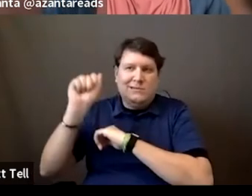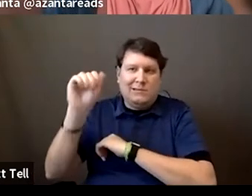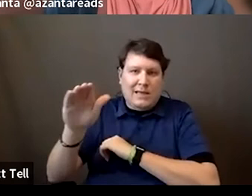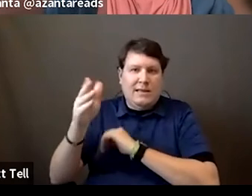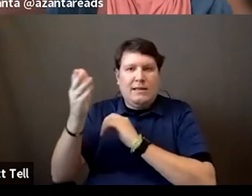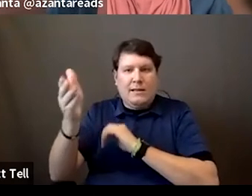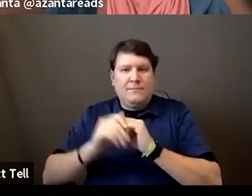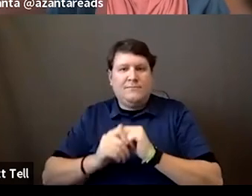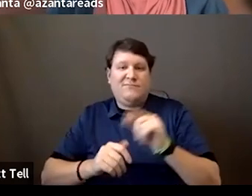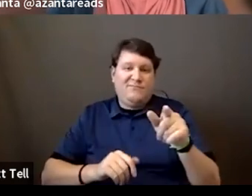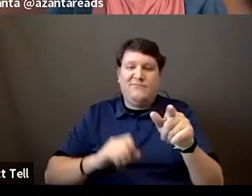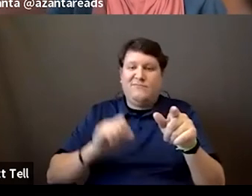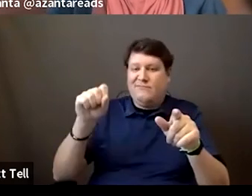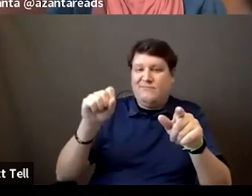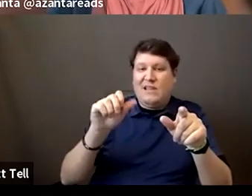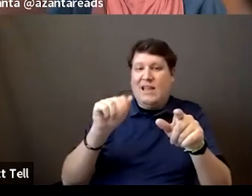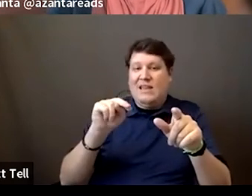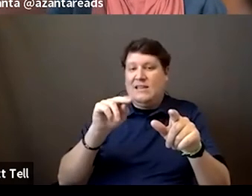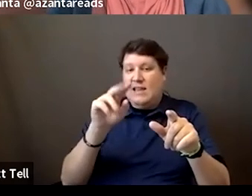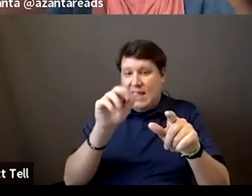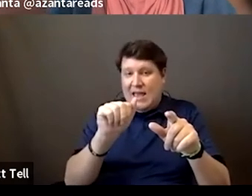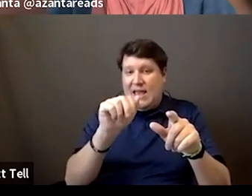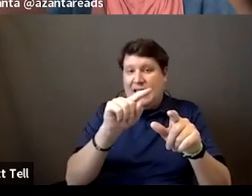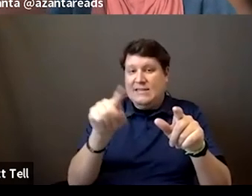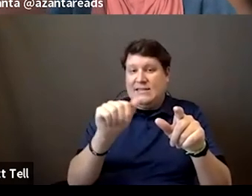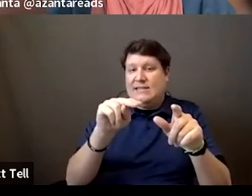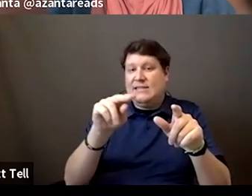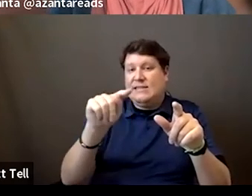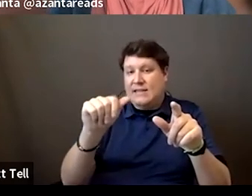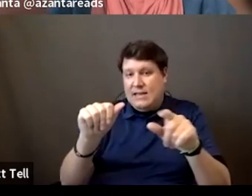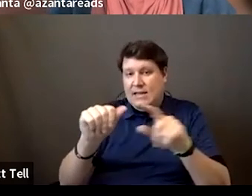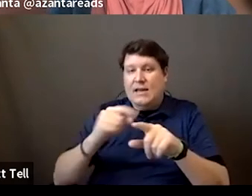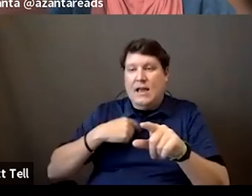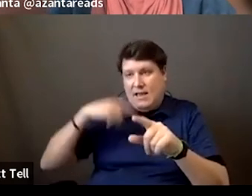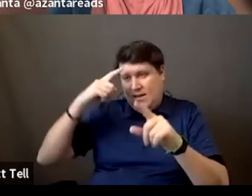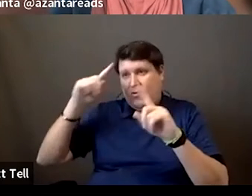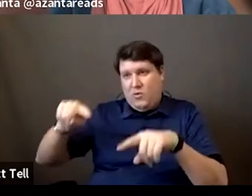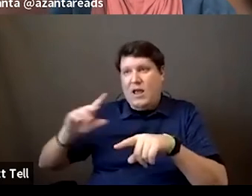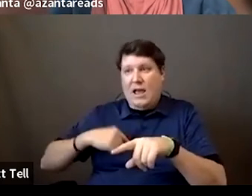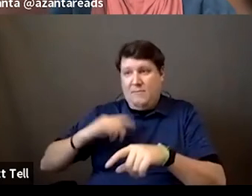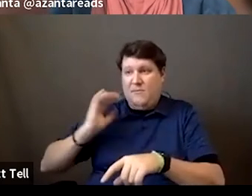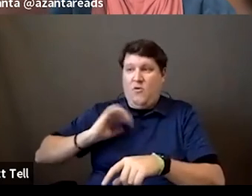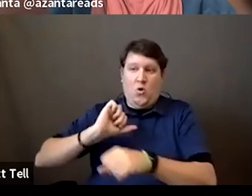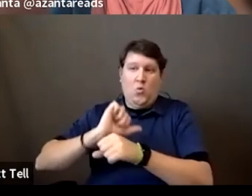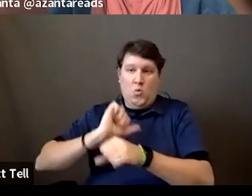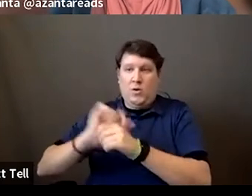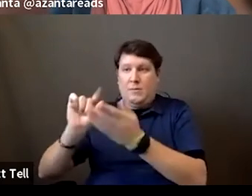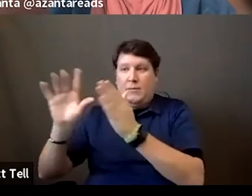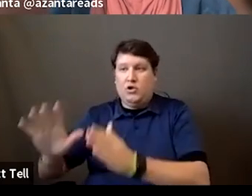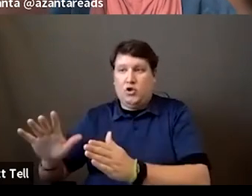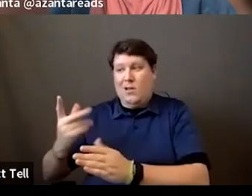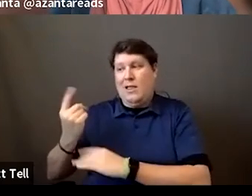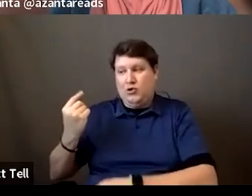Yeah, I agree. I completely agree with Danielle, what Danielle said. I have worked for a publisher in the past. I worked for a publisher last